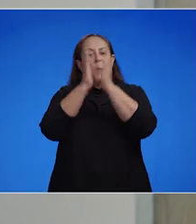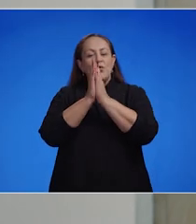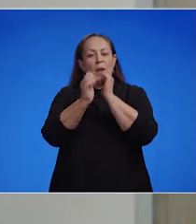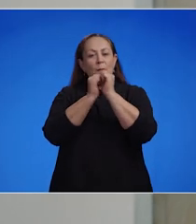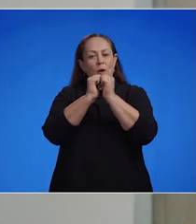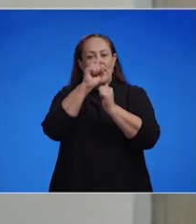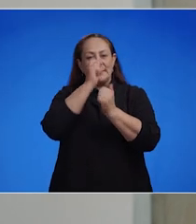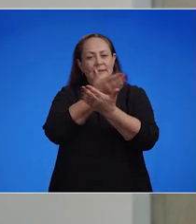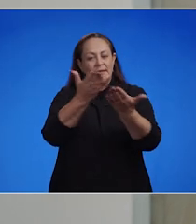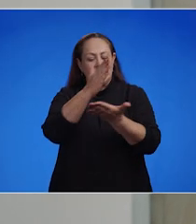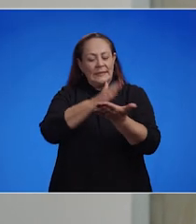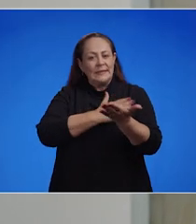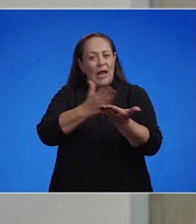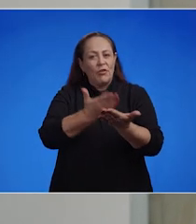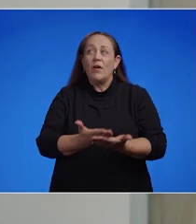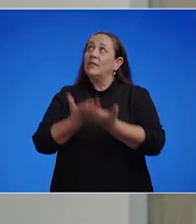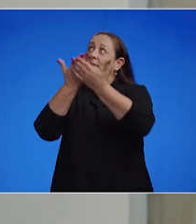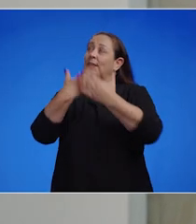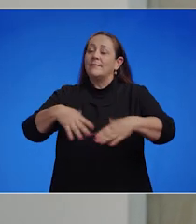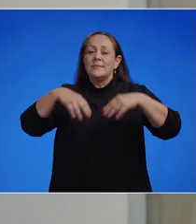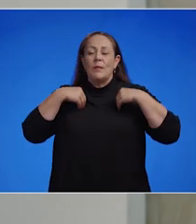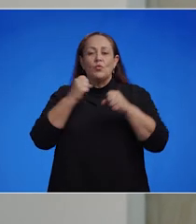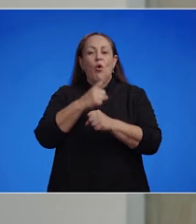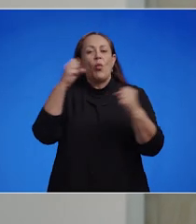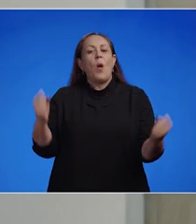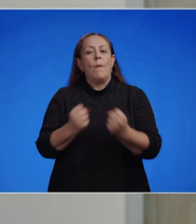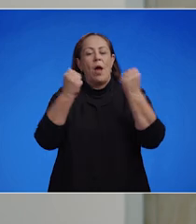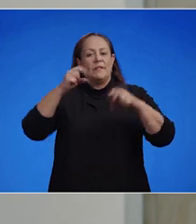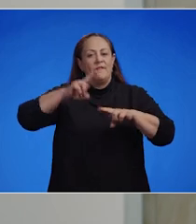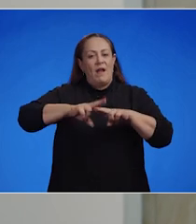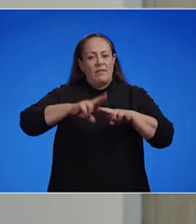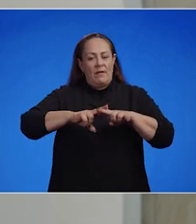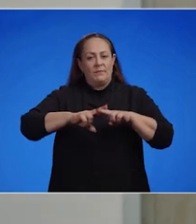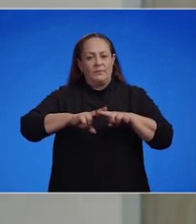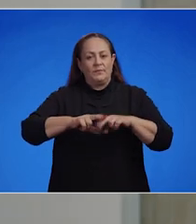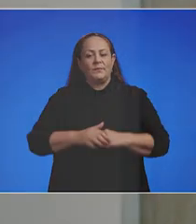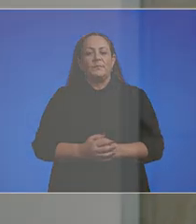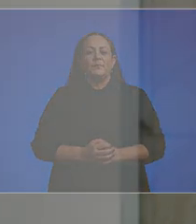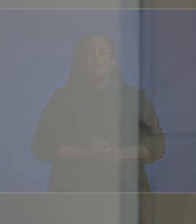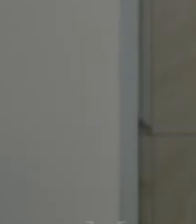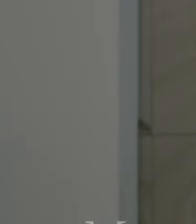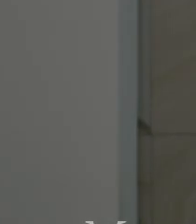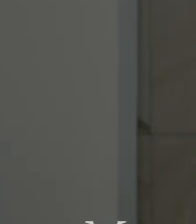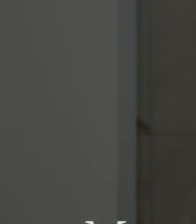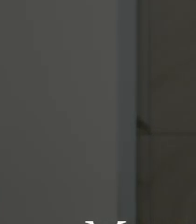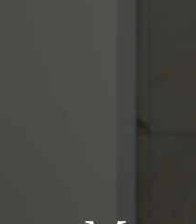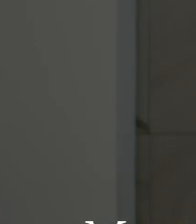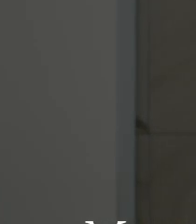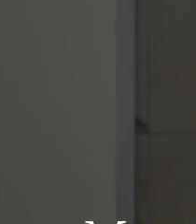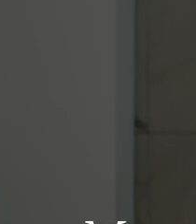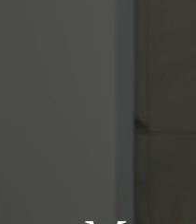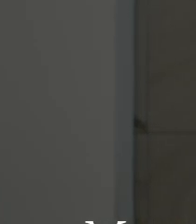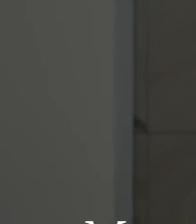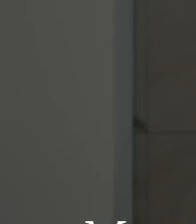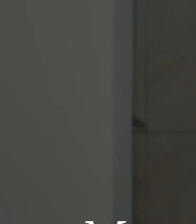Pray, brothers and sisters, that my sacrifice and yours may be acceptable to God the Almighty Father. May the Lord accept the